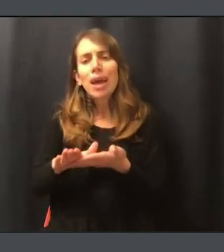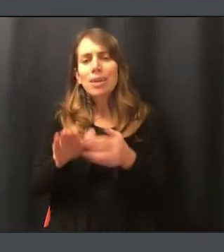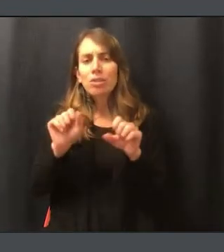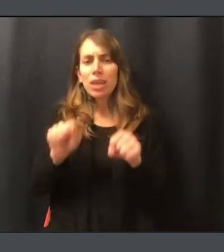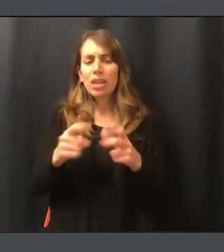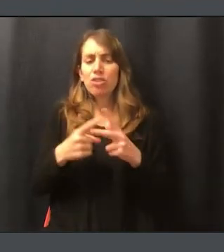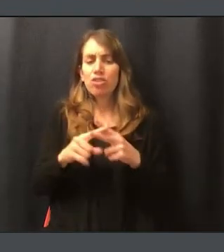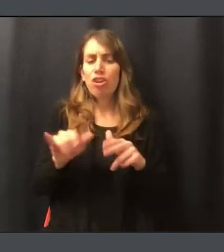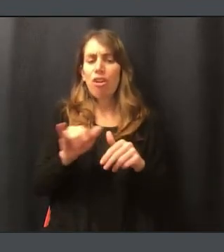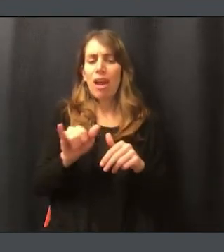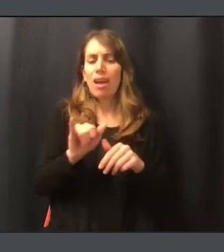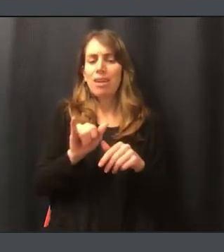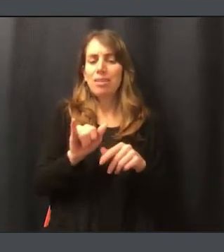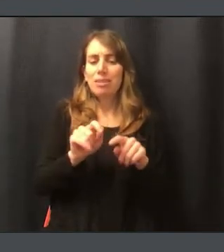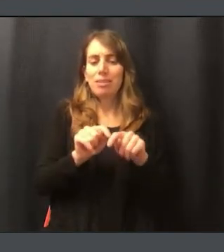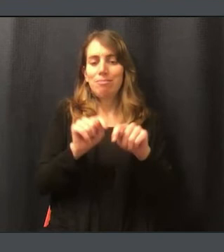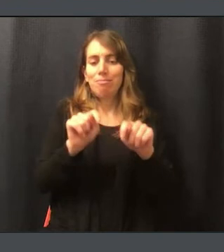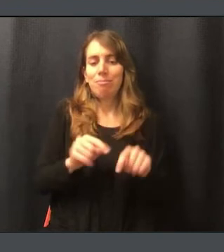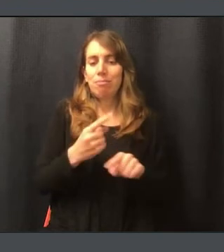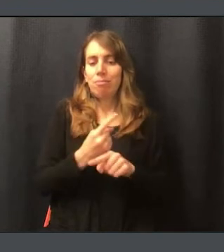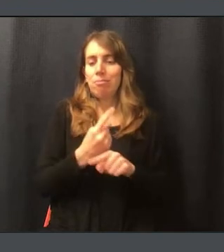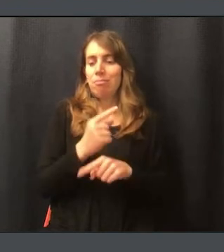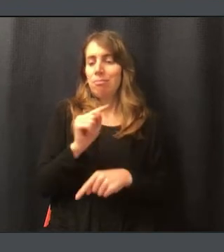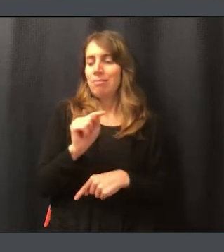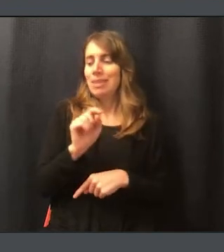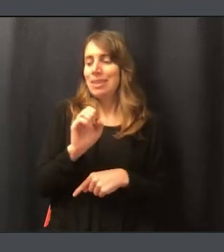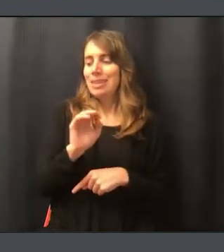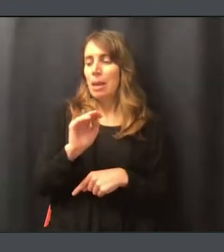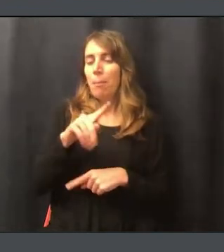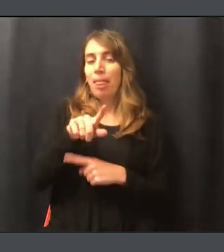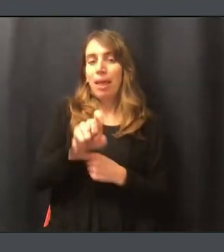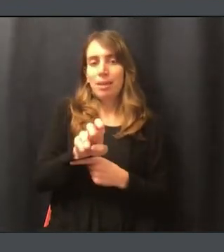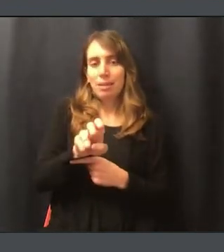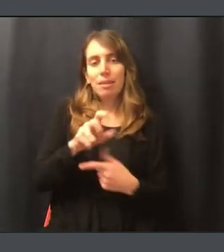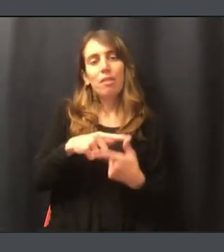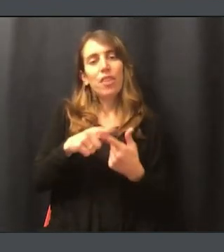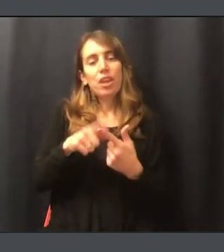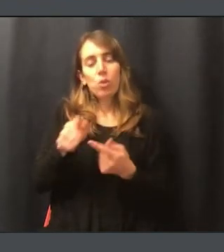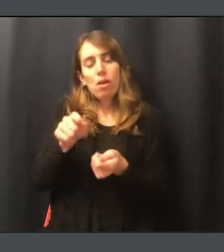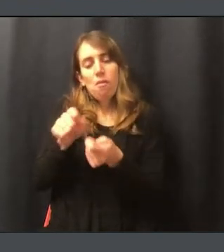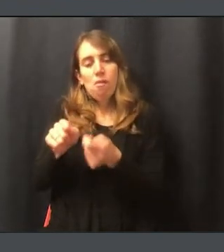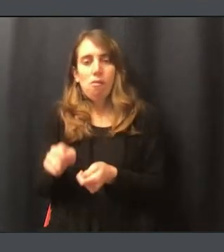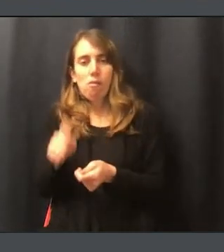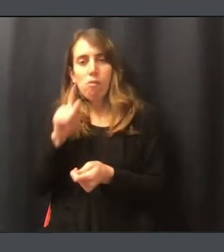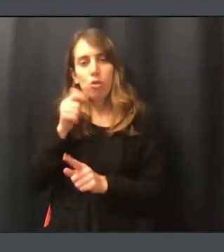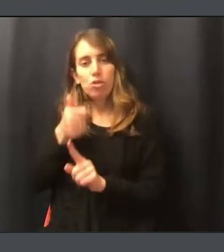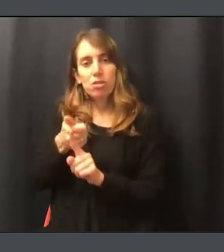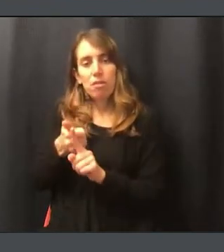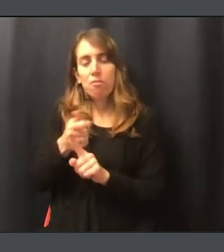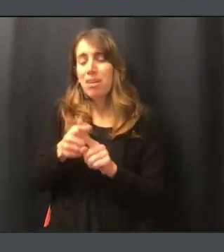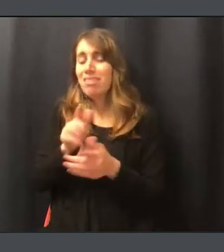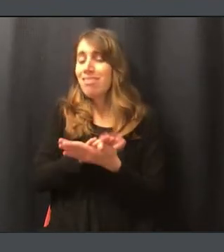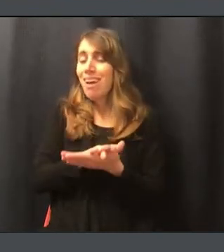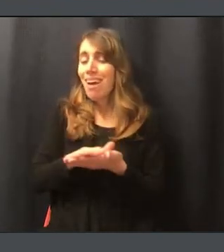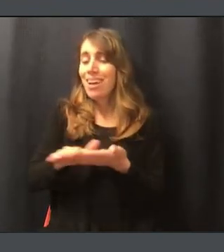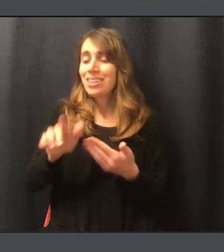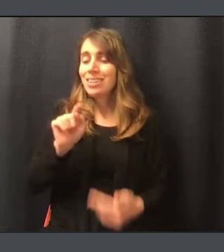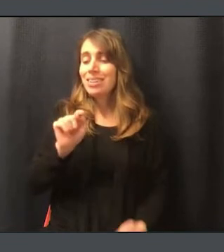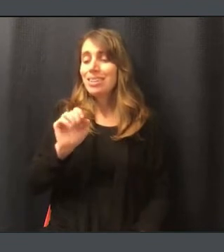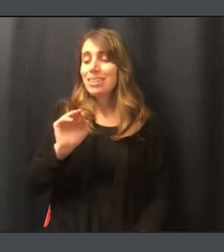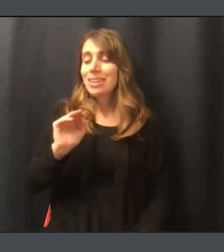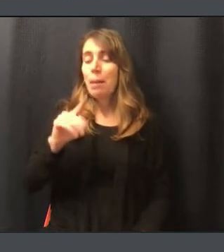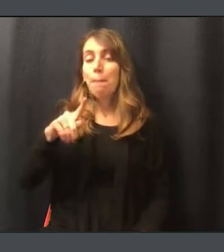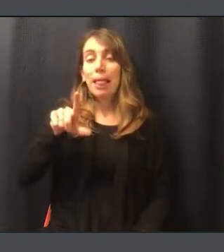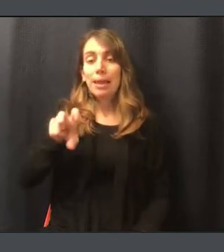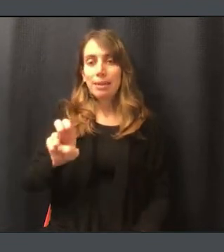you, and then you can make these more specific. But again, it's a really nice template to begin with rather than you having to create